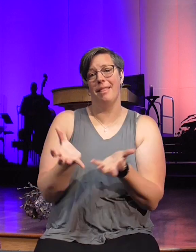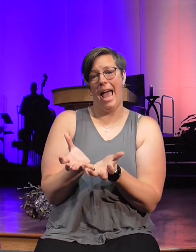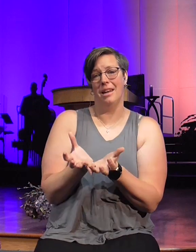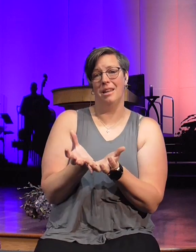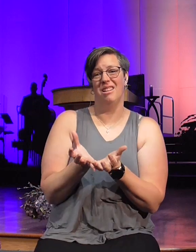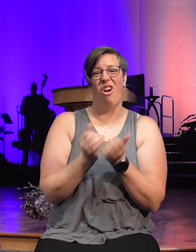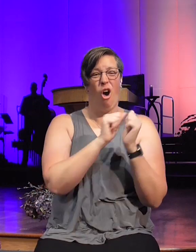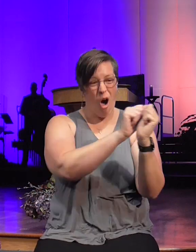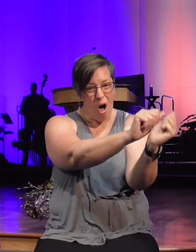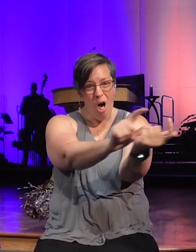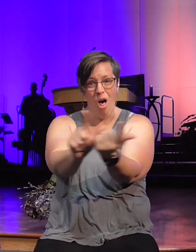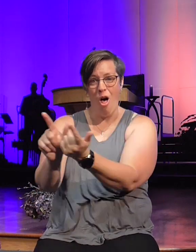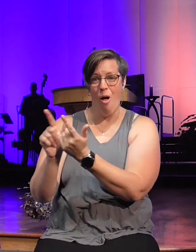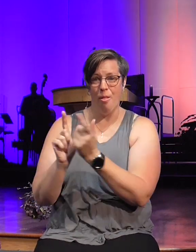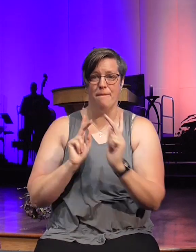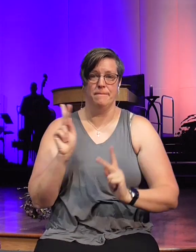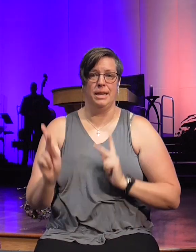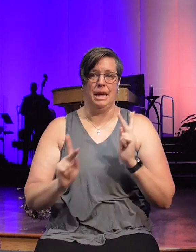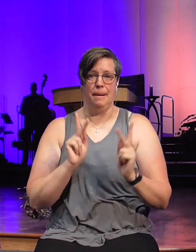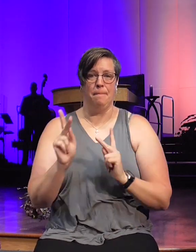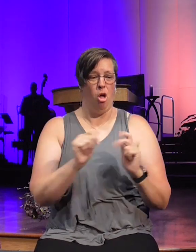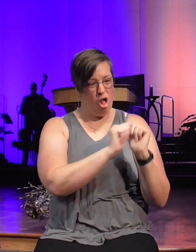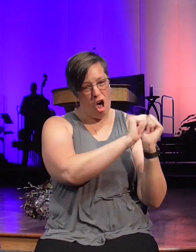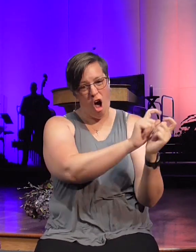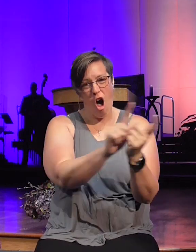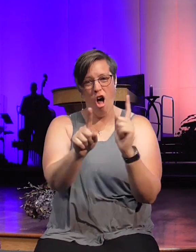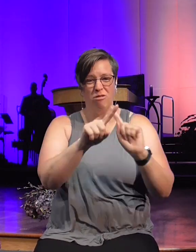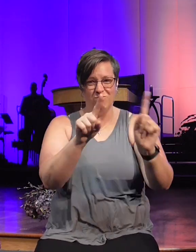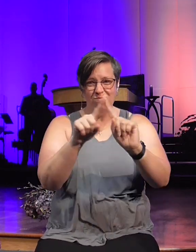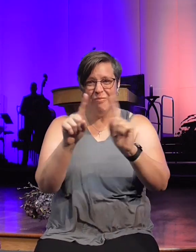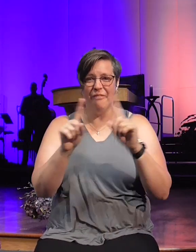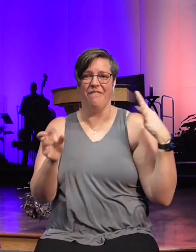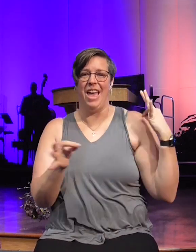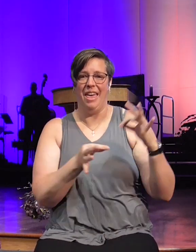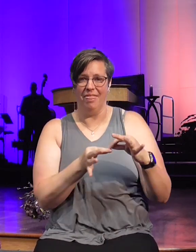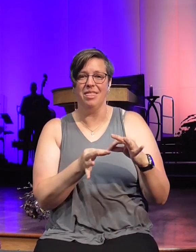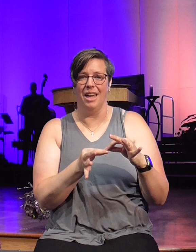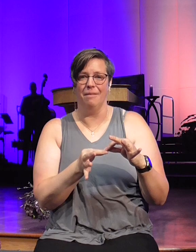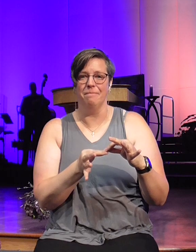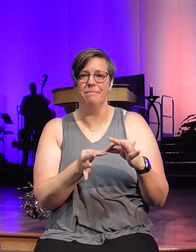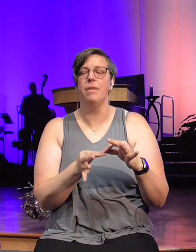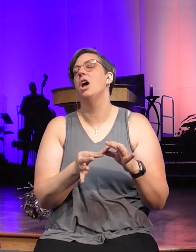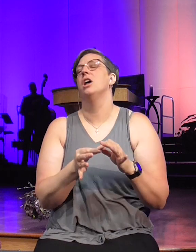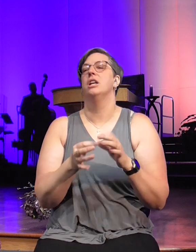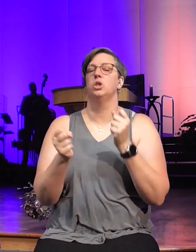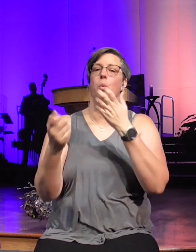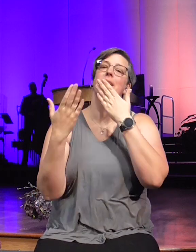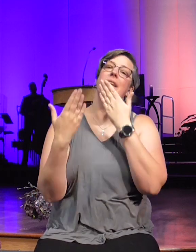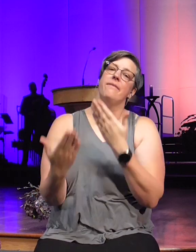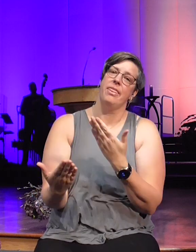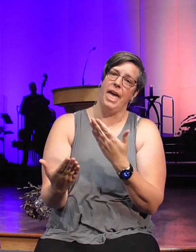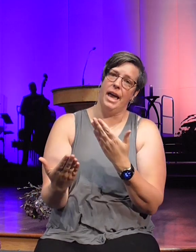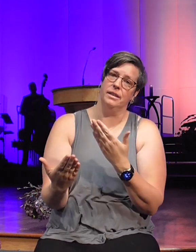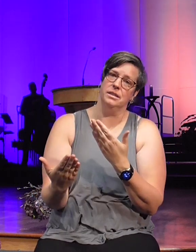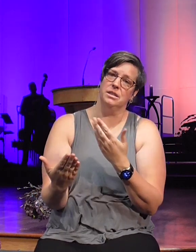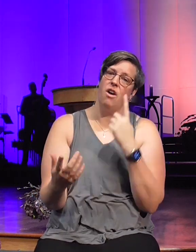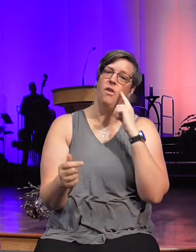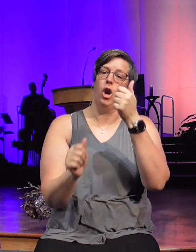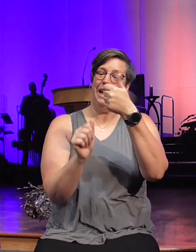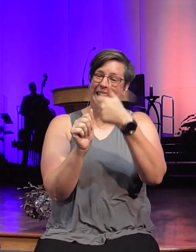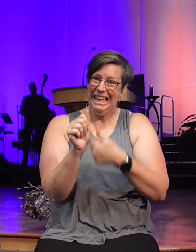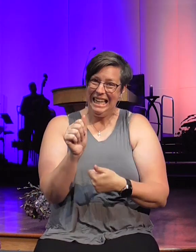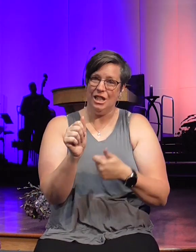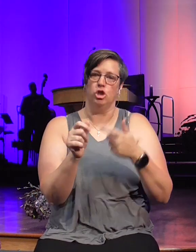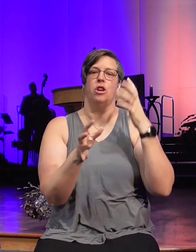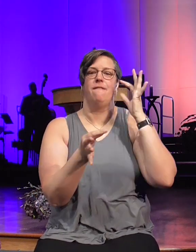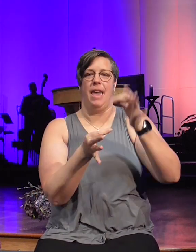all people, all walks of faith we honor. And we give thanks, for each walk